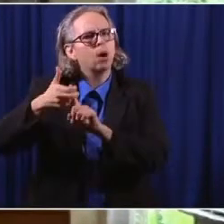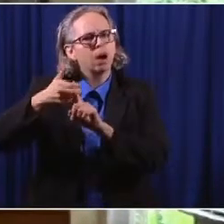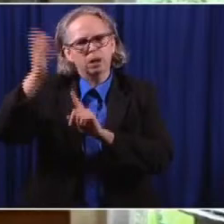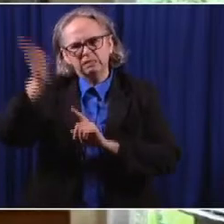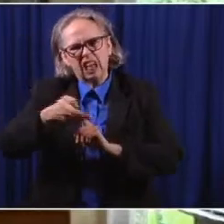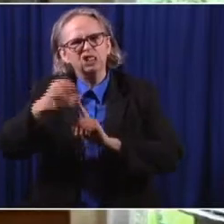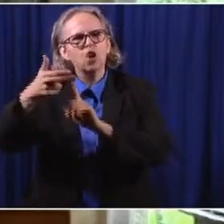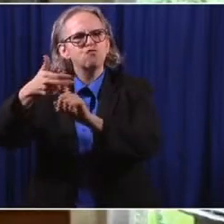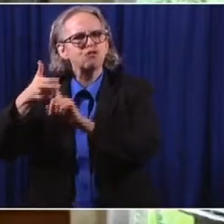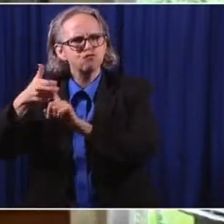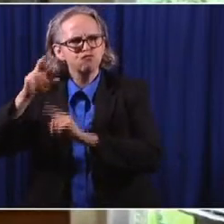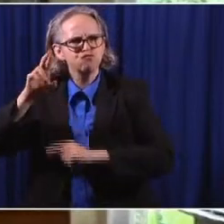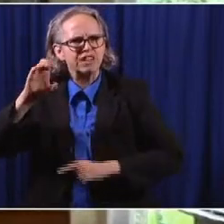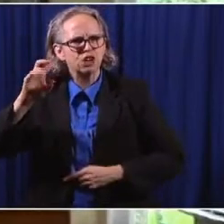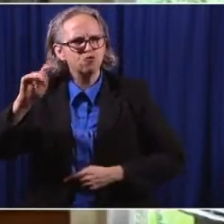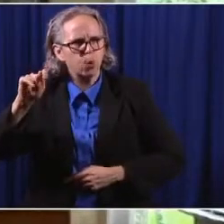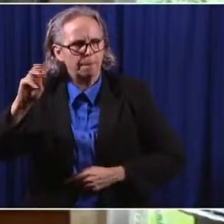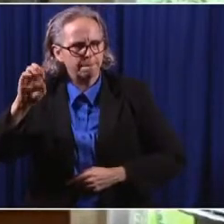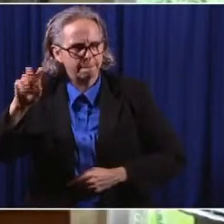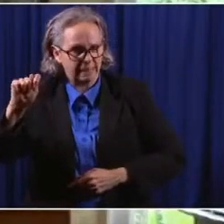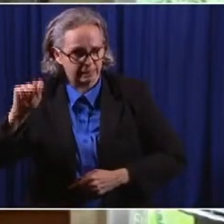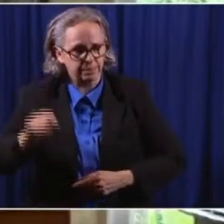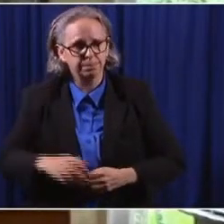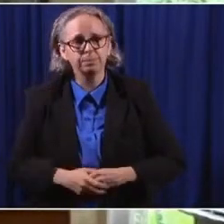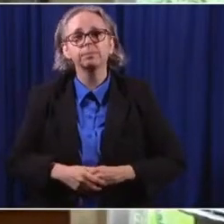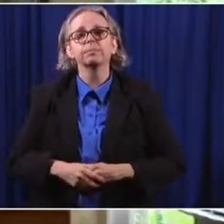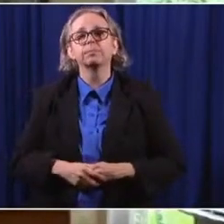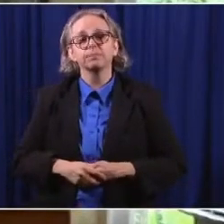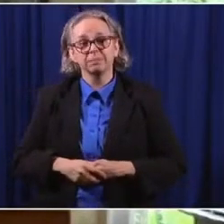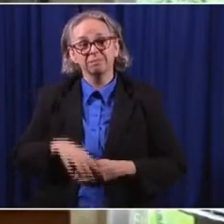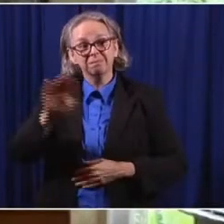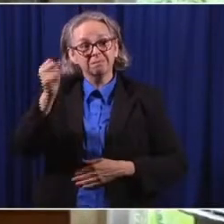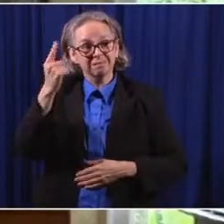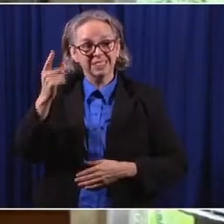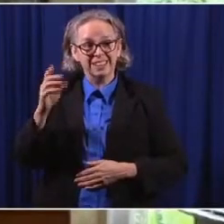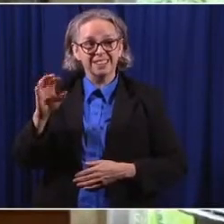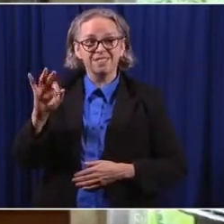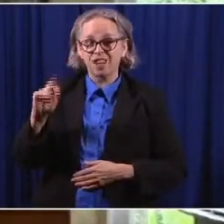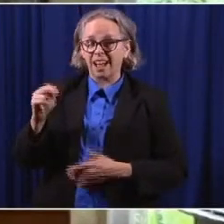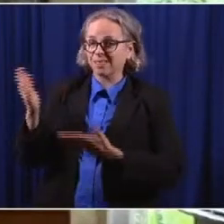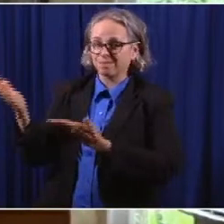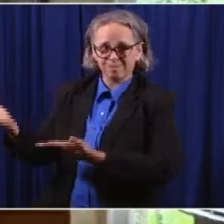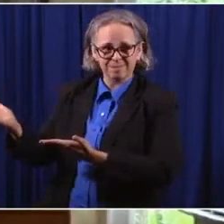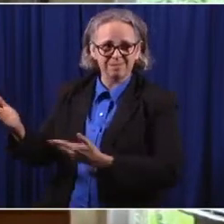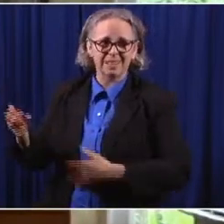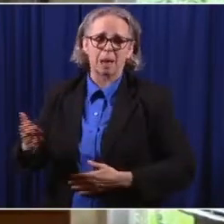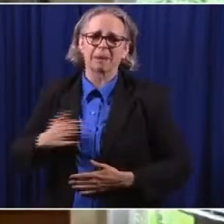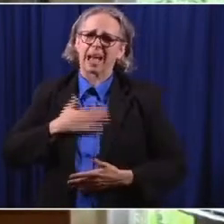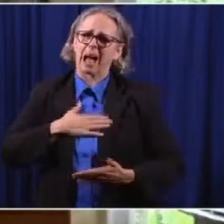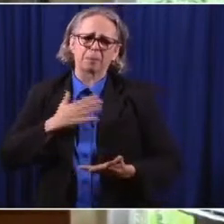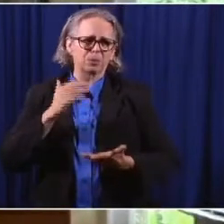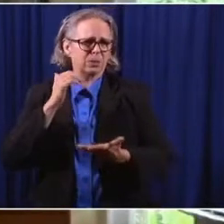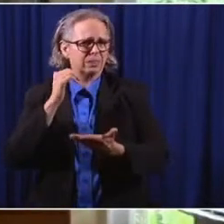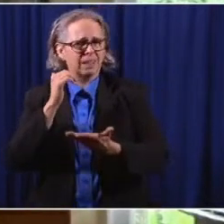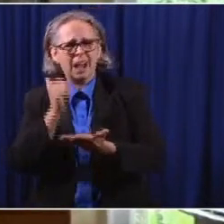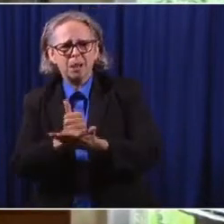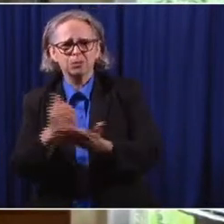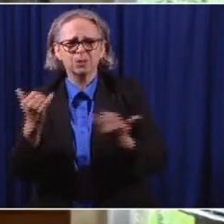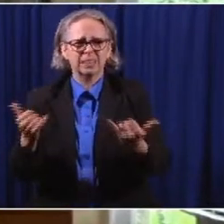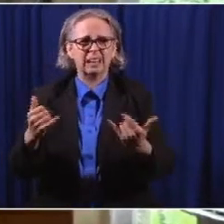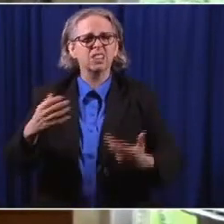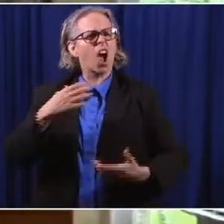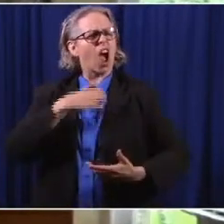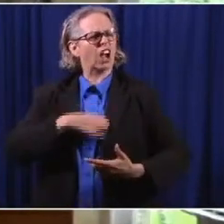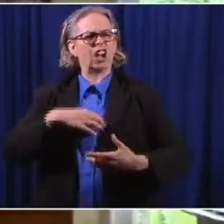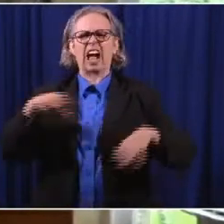And so I'm happy to be helping on this Hunger Action Day because it's so important. Nutrition plays such a